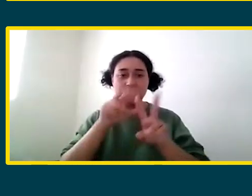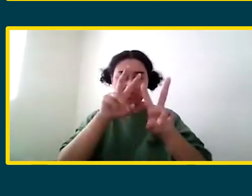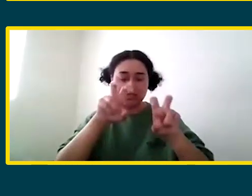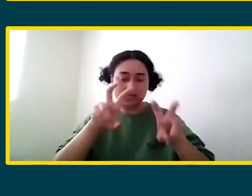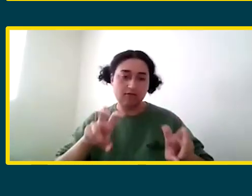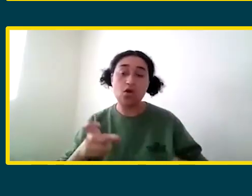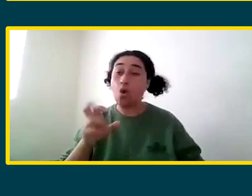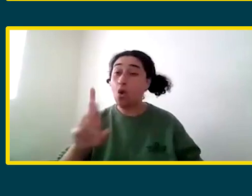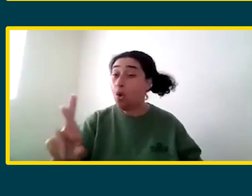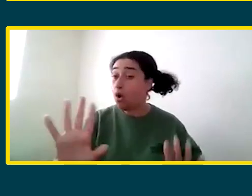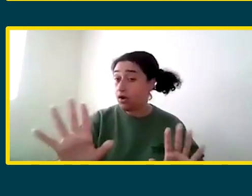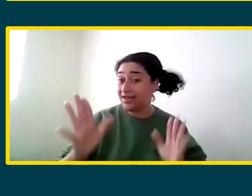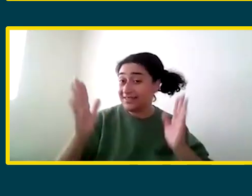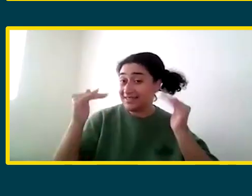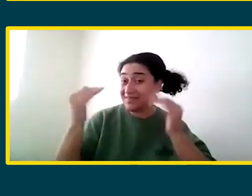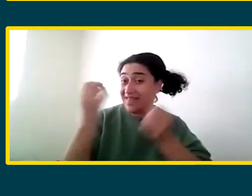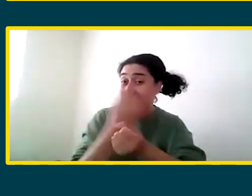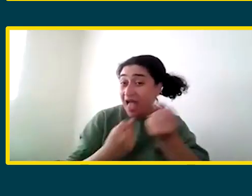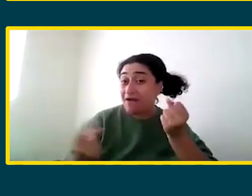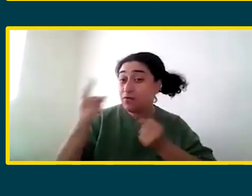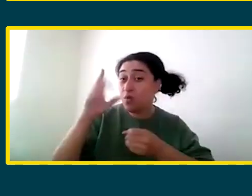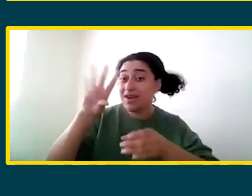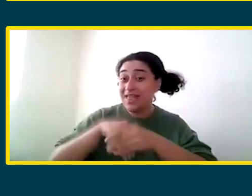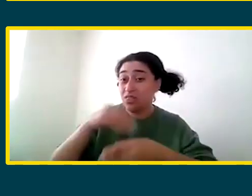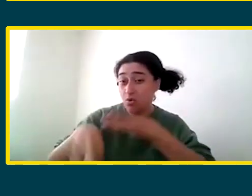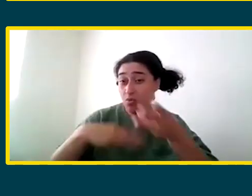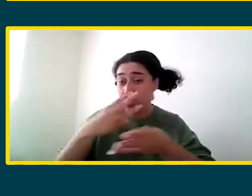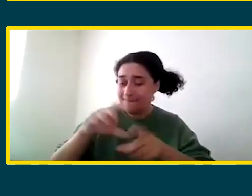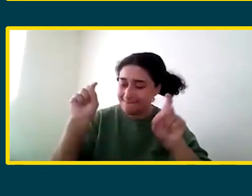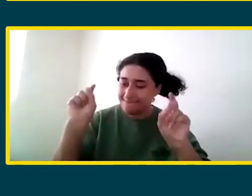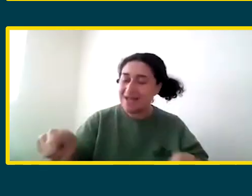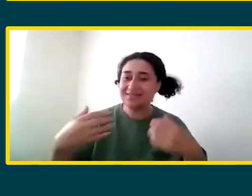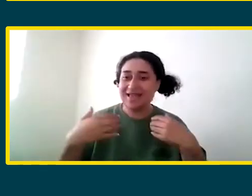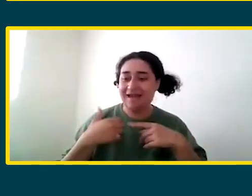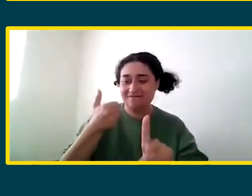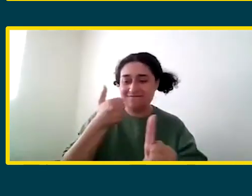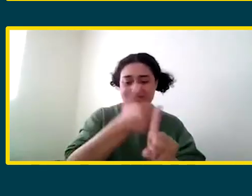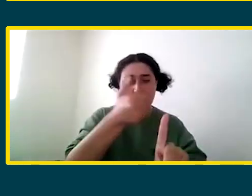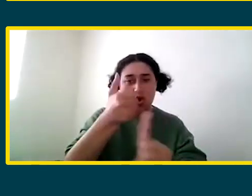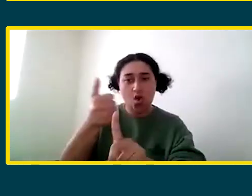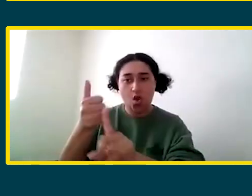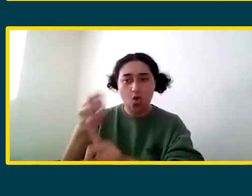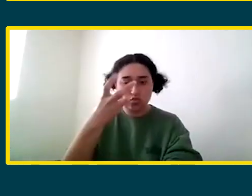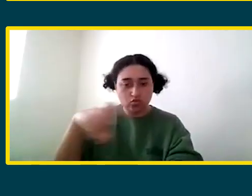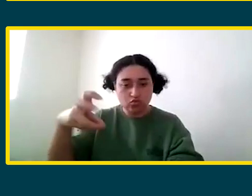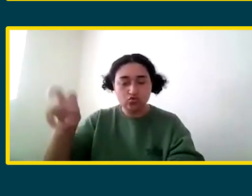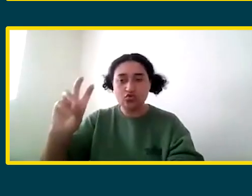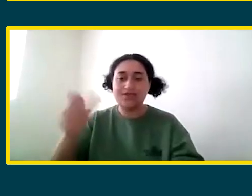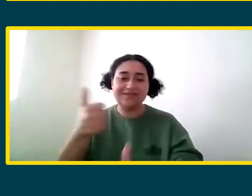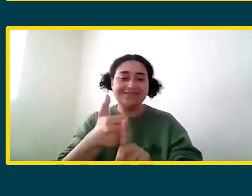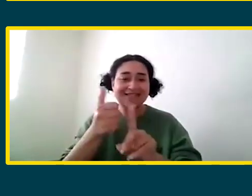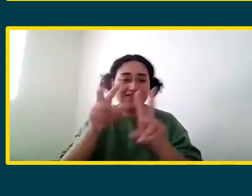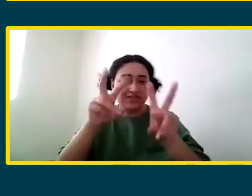that every individual in the world had to go on their own journey of self-discovery and